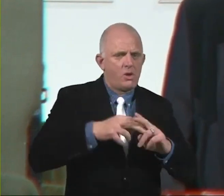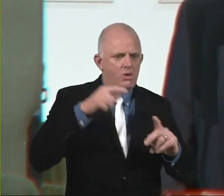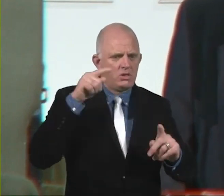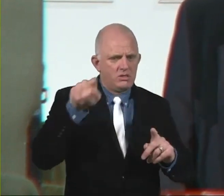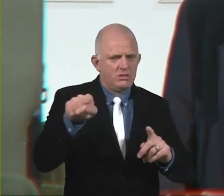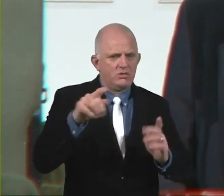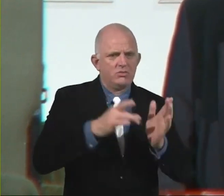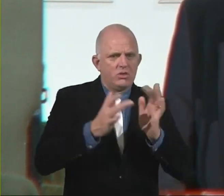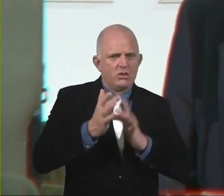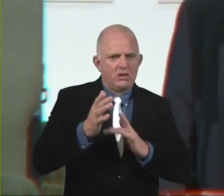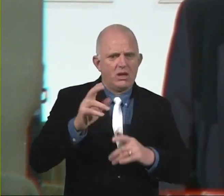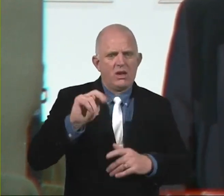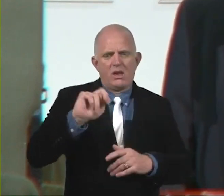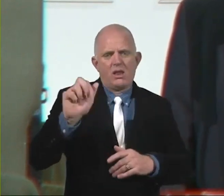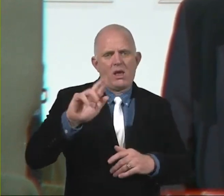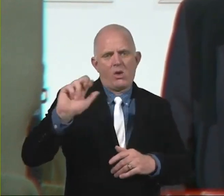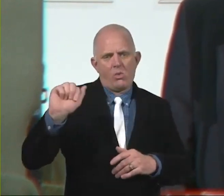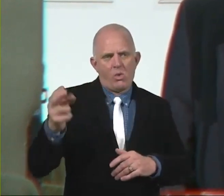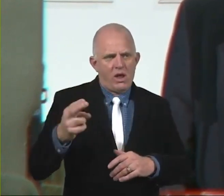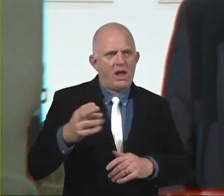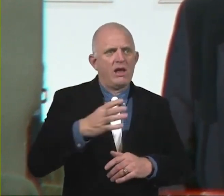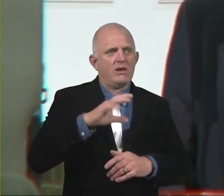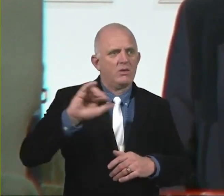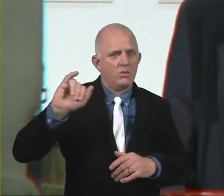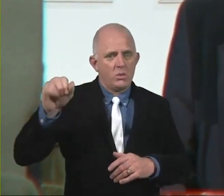Nazareth, the son of Joseph.